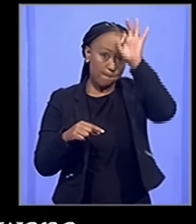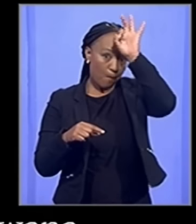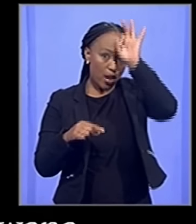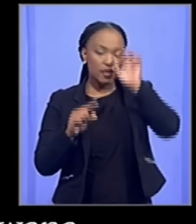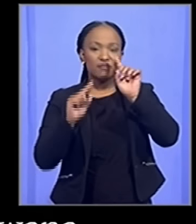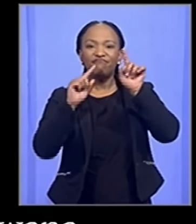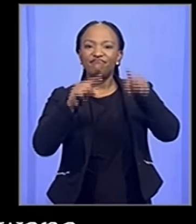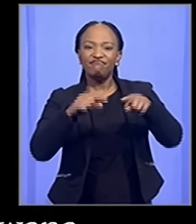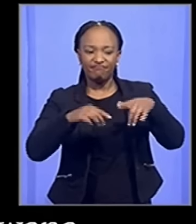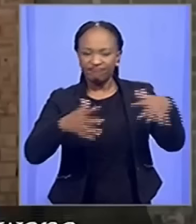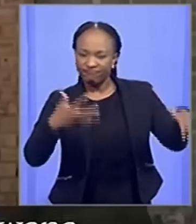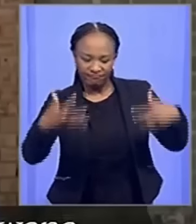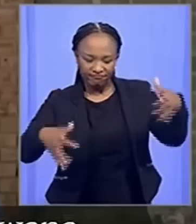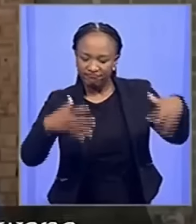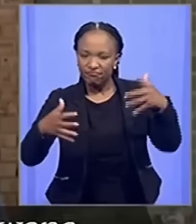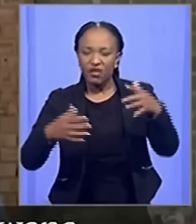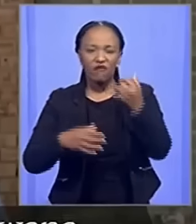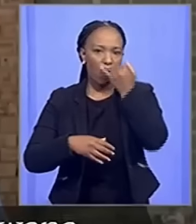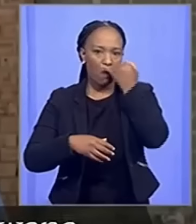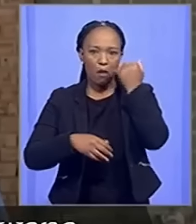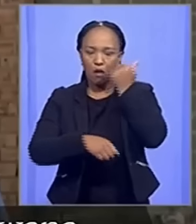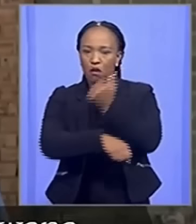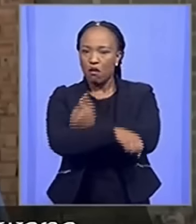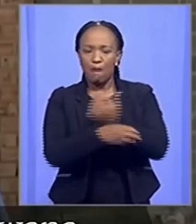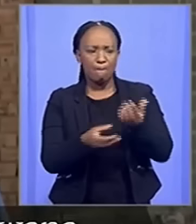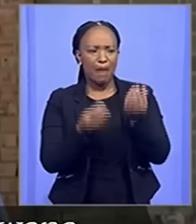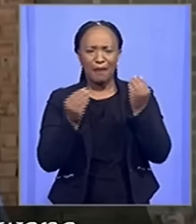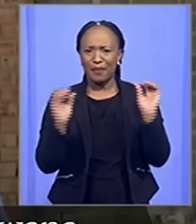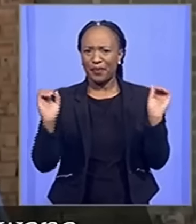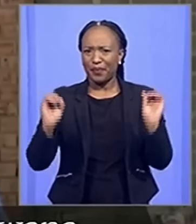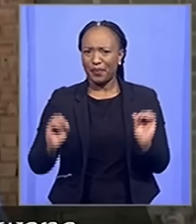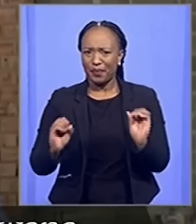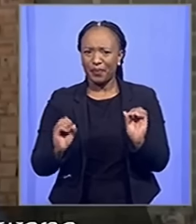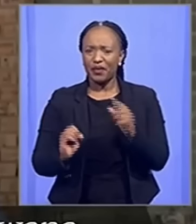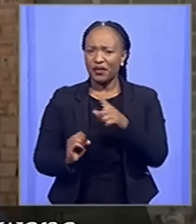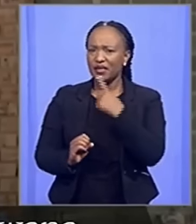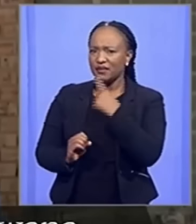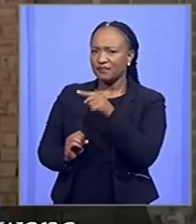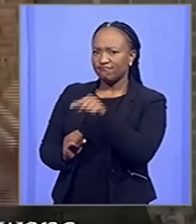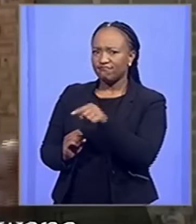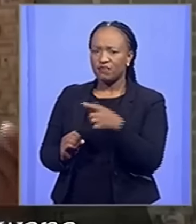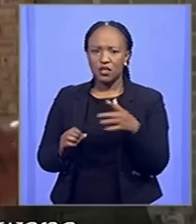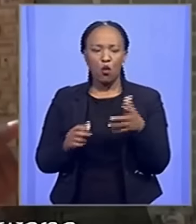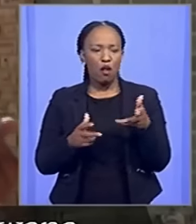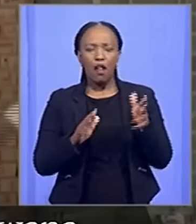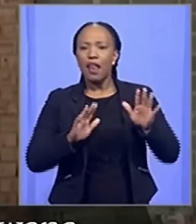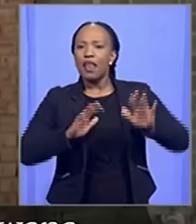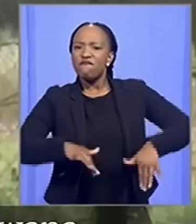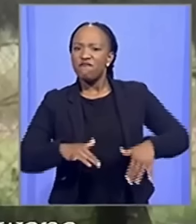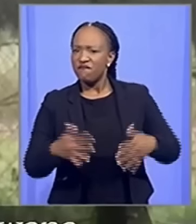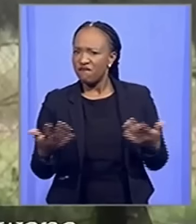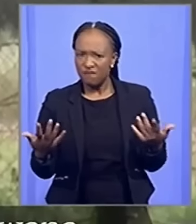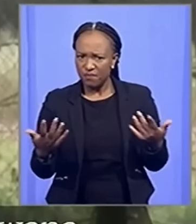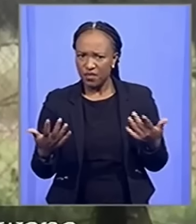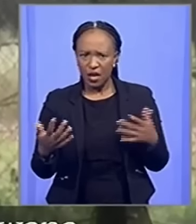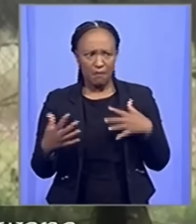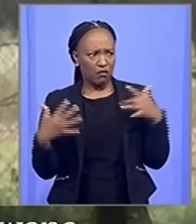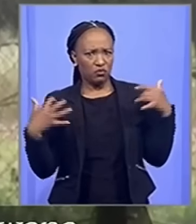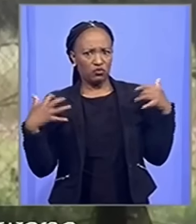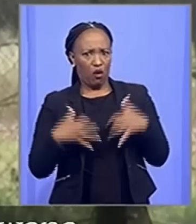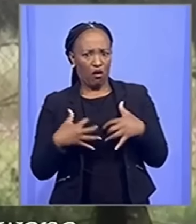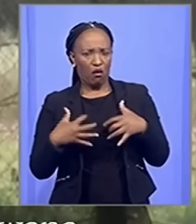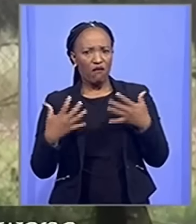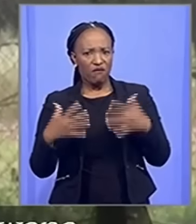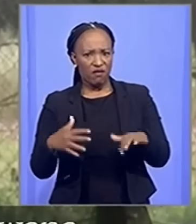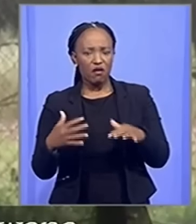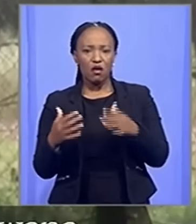empa ba se fumane letho go bona. Ba re ba ne ba nagana gore ba tla tlogelwa fela, empa ba makatswa ke ga ba